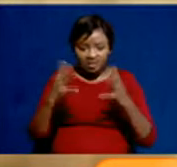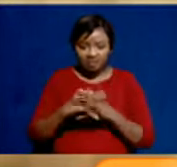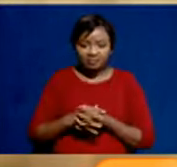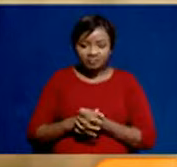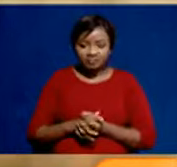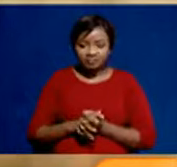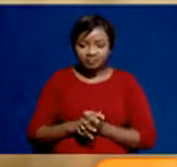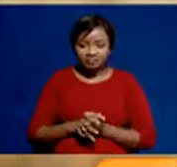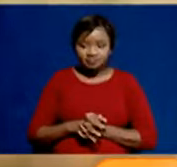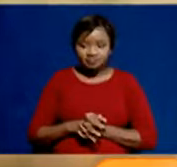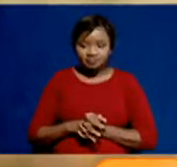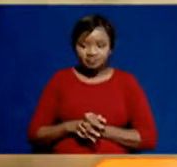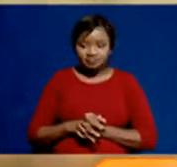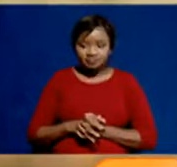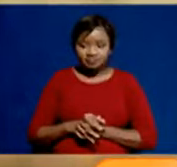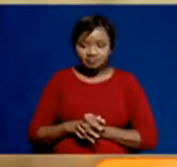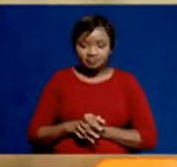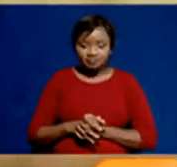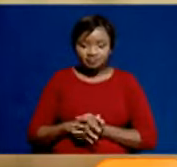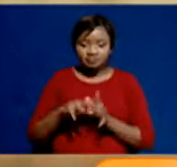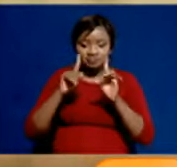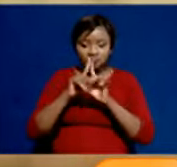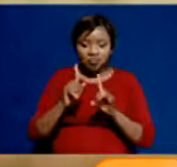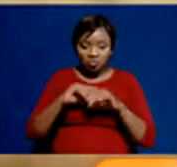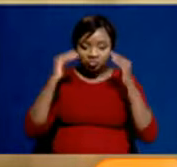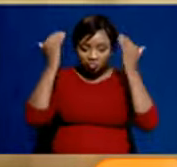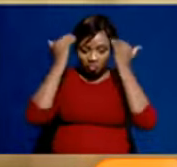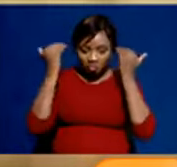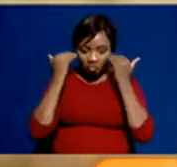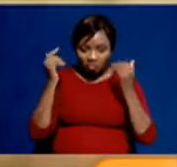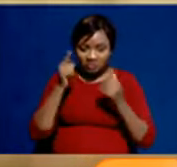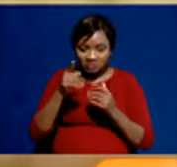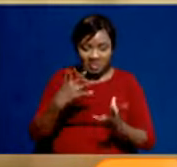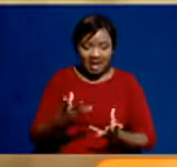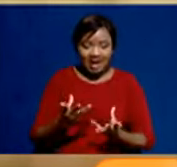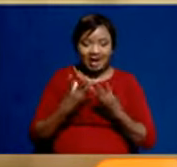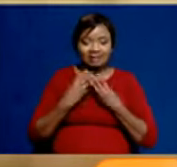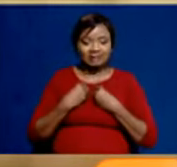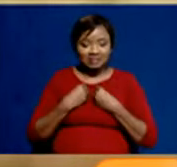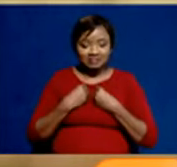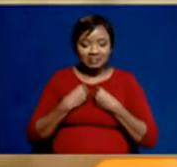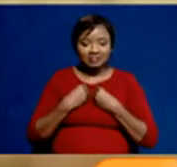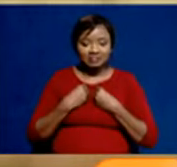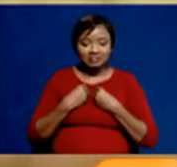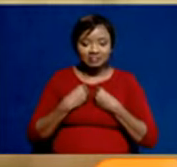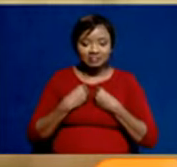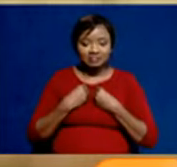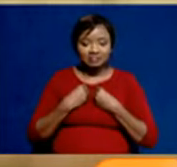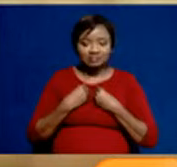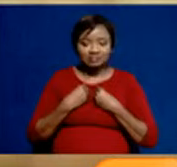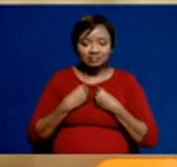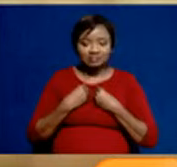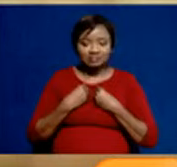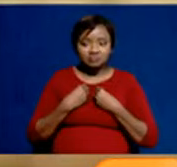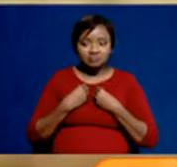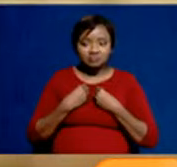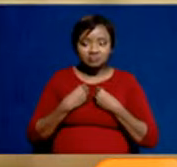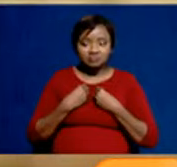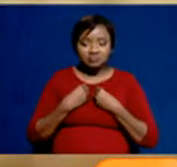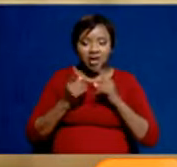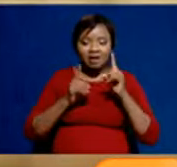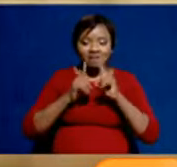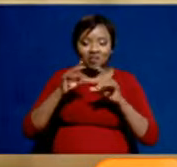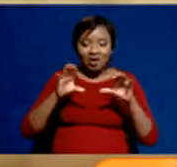And even the court accepting the position of a foreign